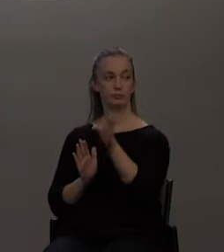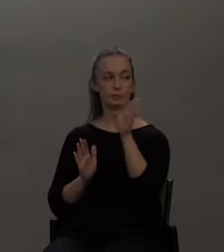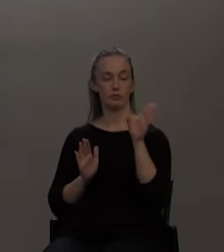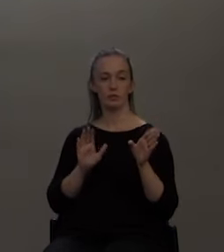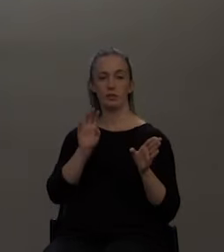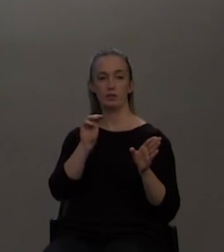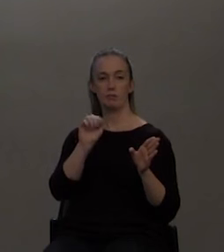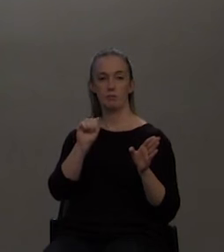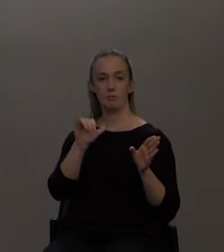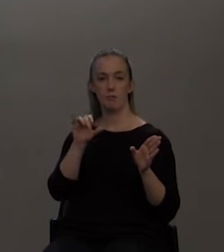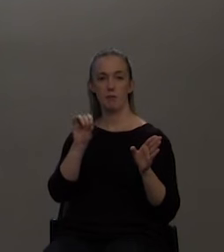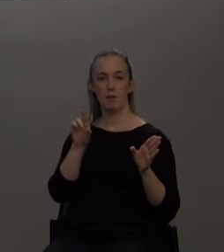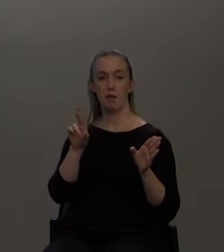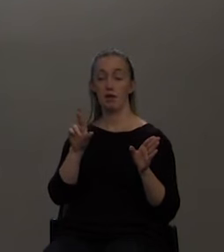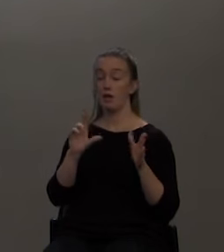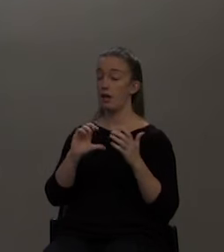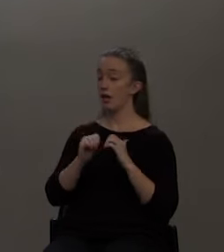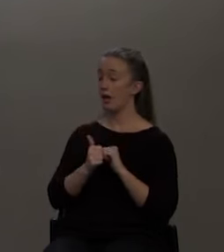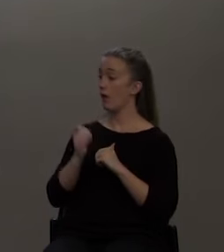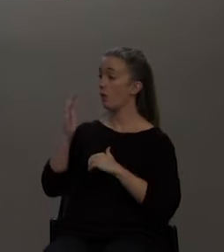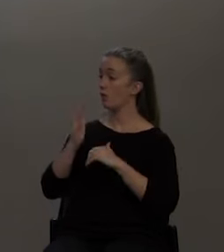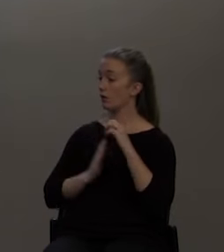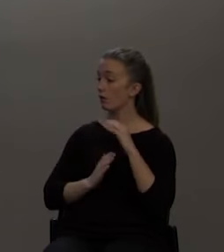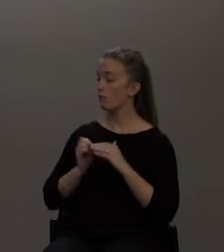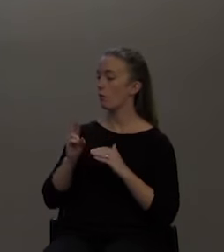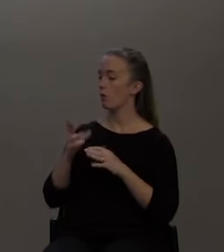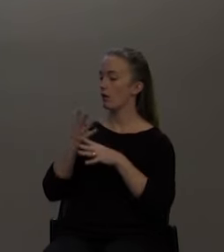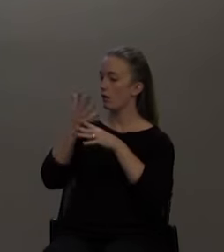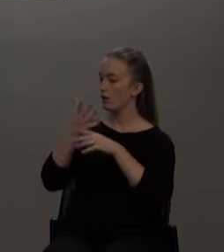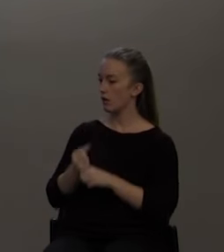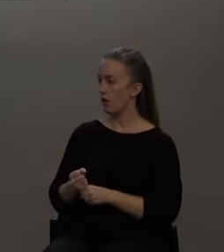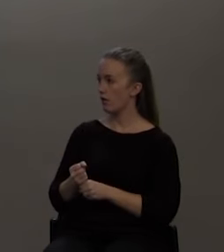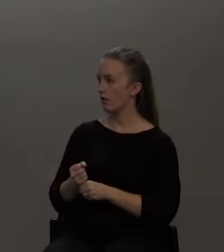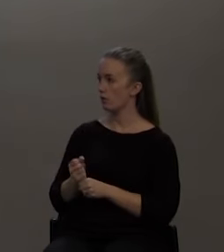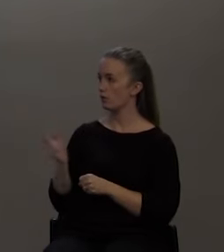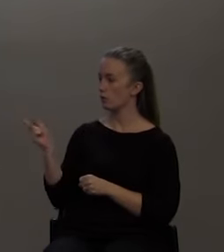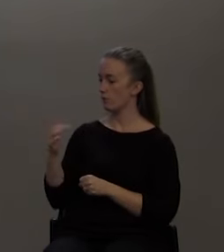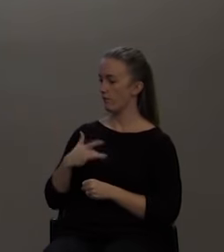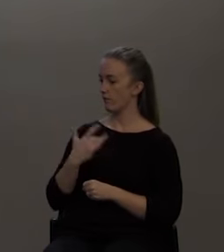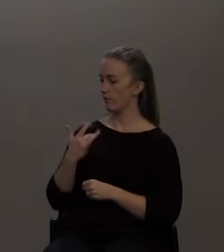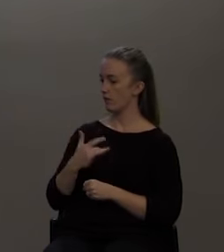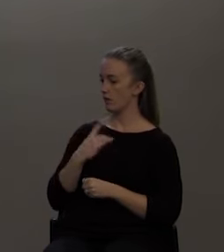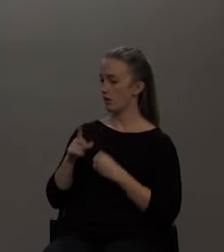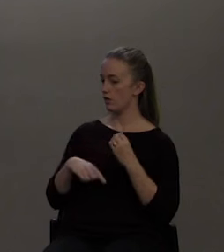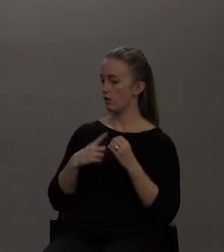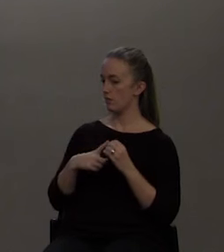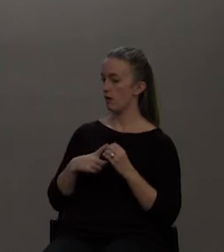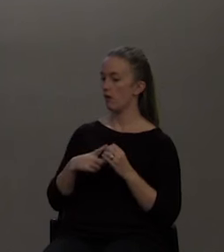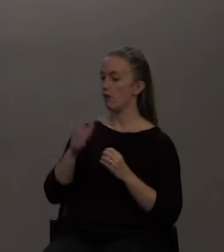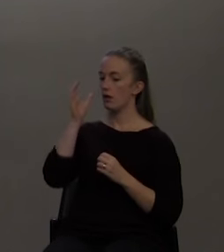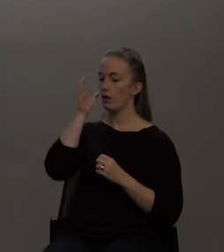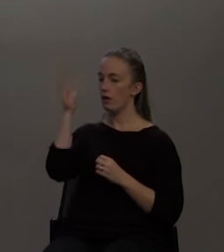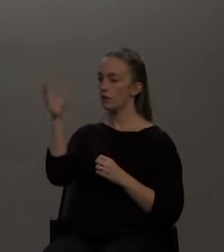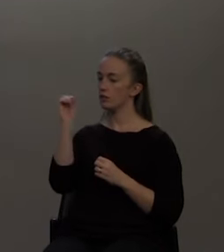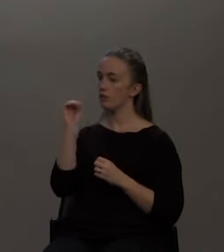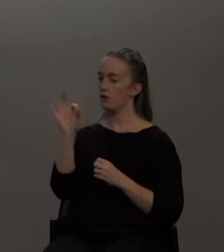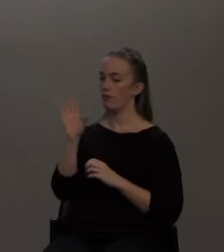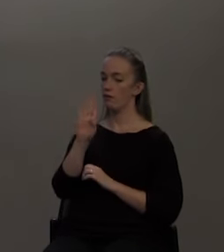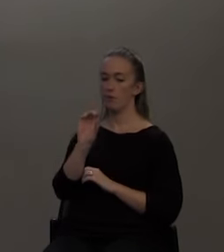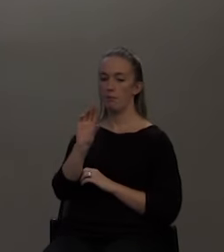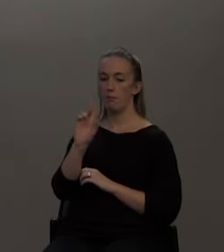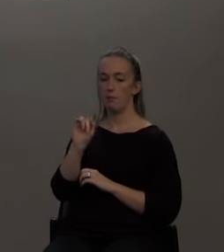How comfortable or confident are you on the concept of a boutique hotel for